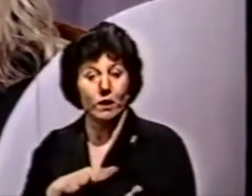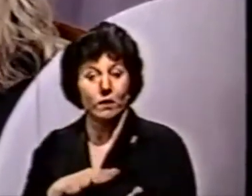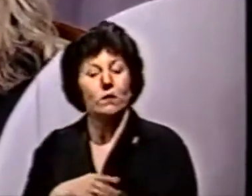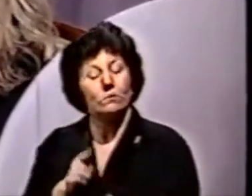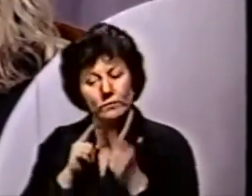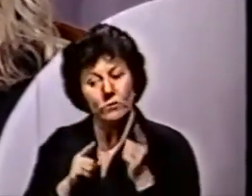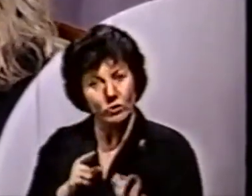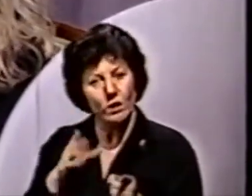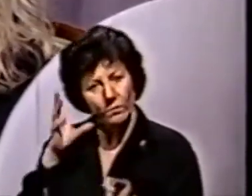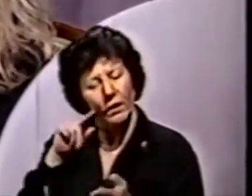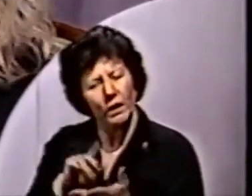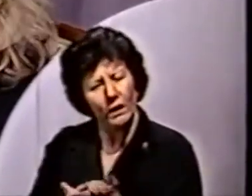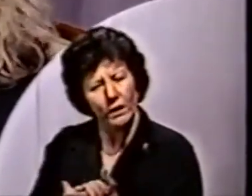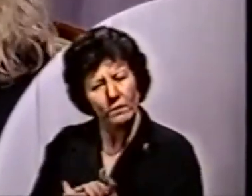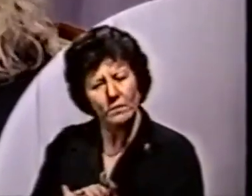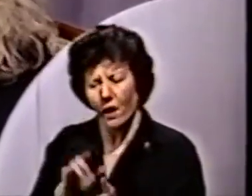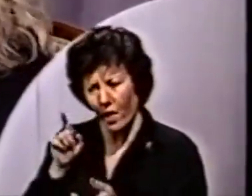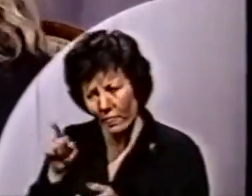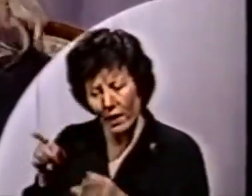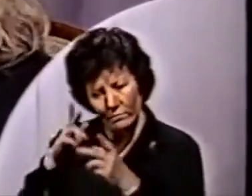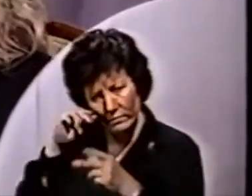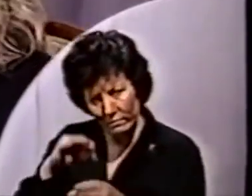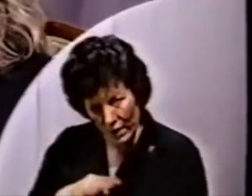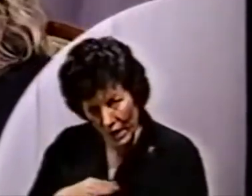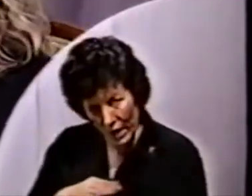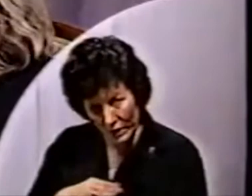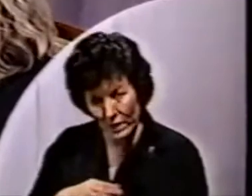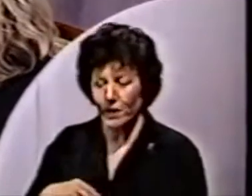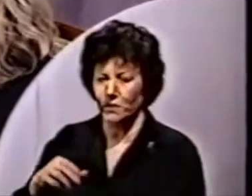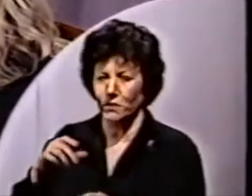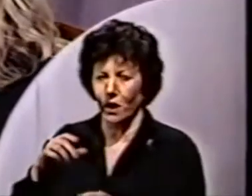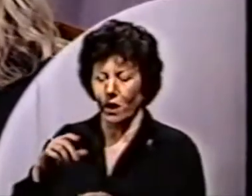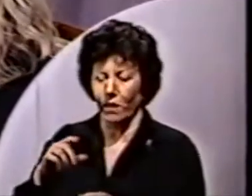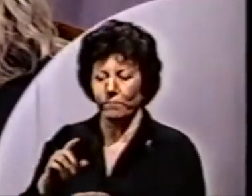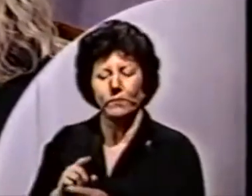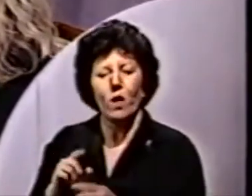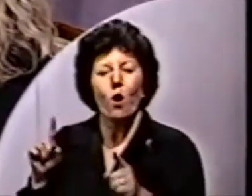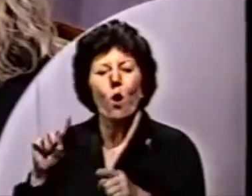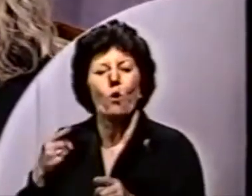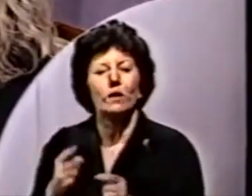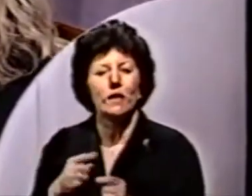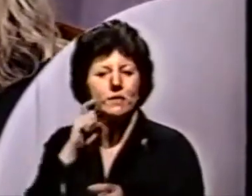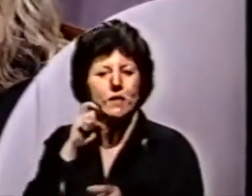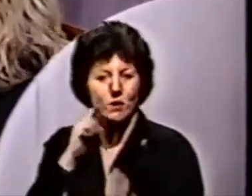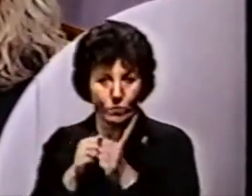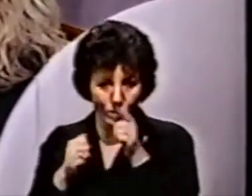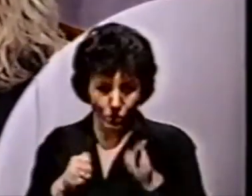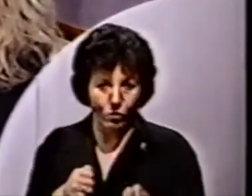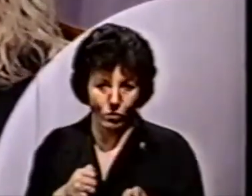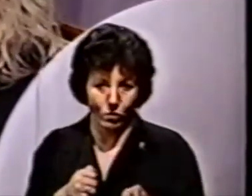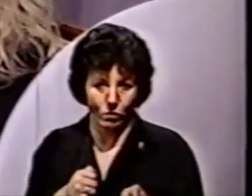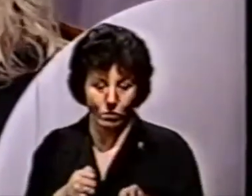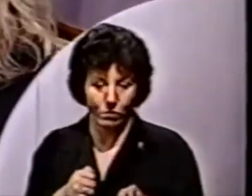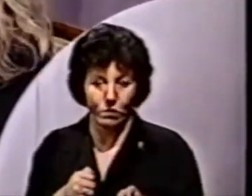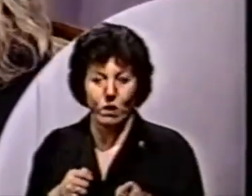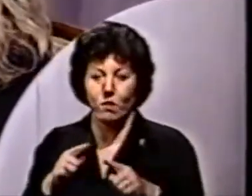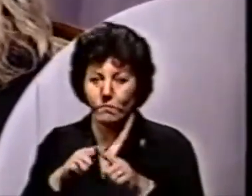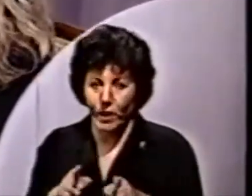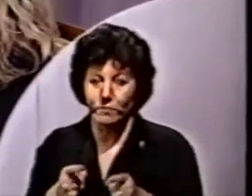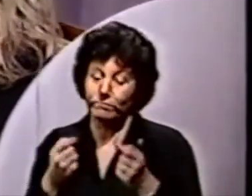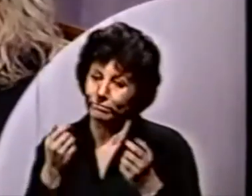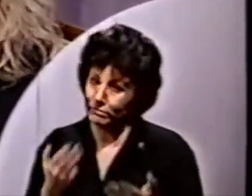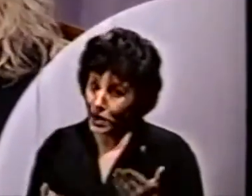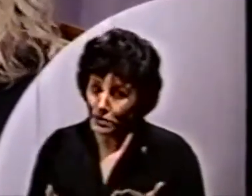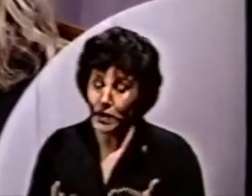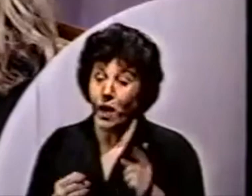also being monogamous with her. So she may not see herself at risk at all. Mm-hmm. But in fact, her partner may be a man who has sex with other